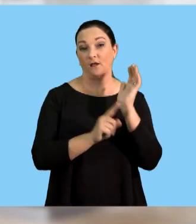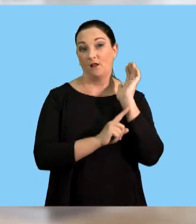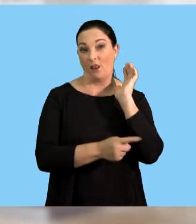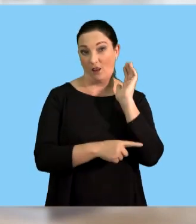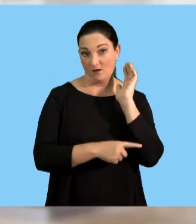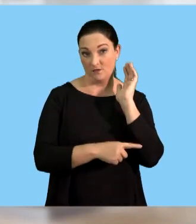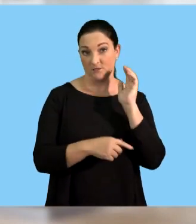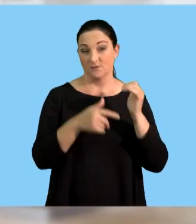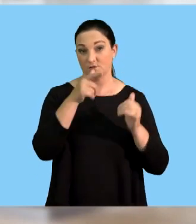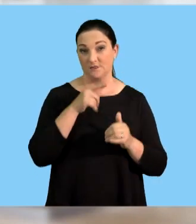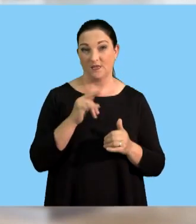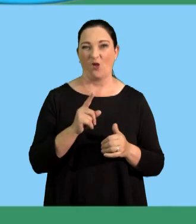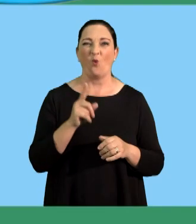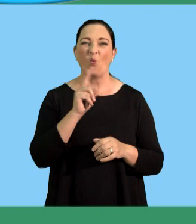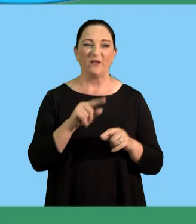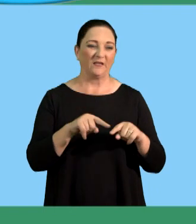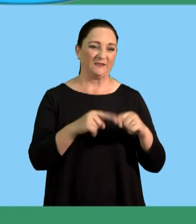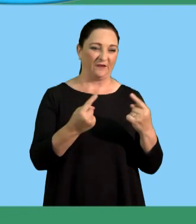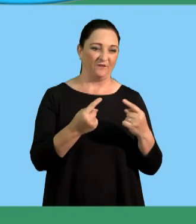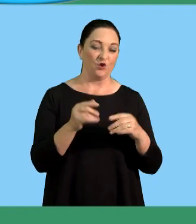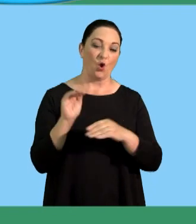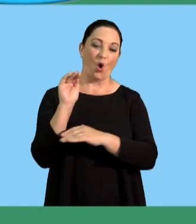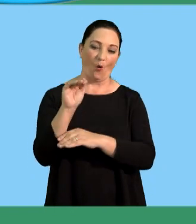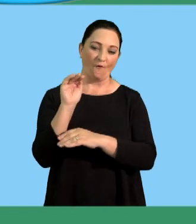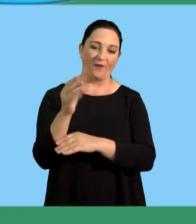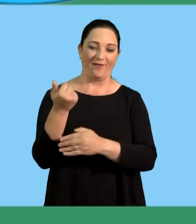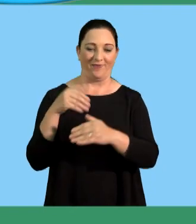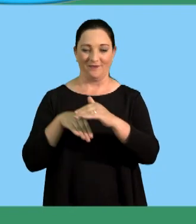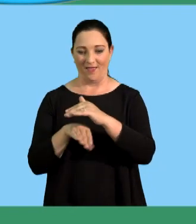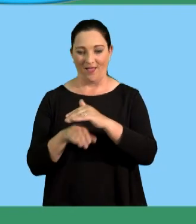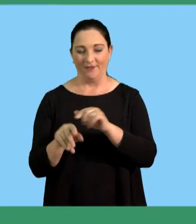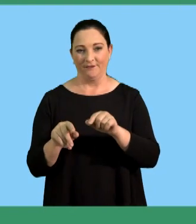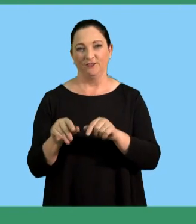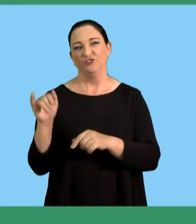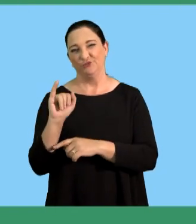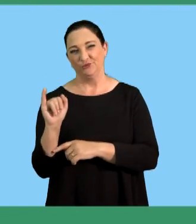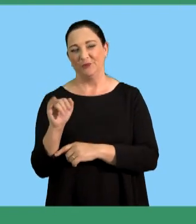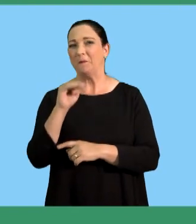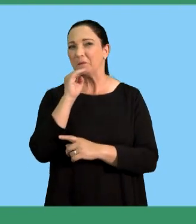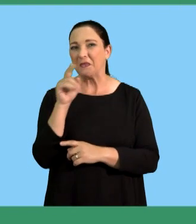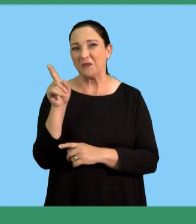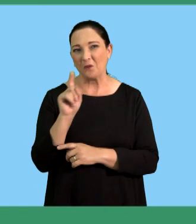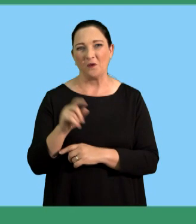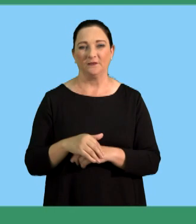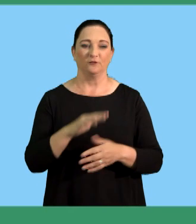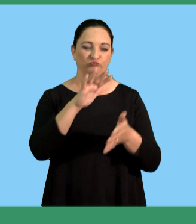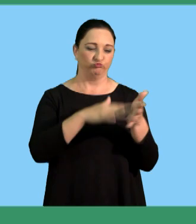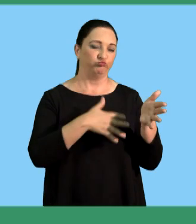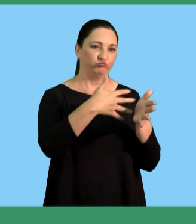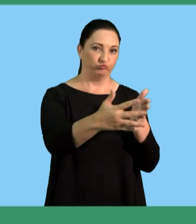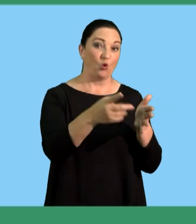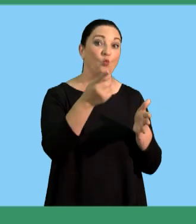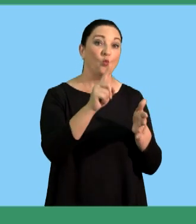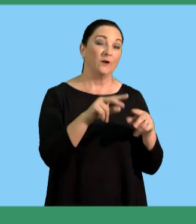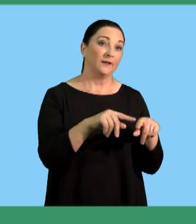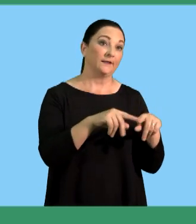the differences between over-insurance and under-insurance. Now let us deal with that. What do we mean now,